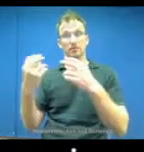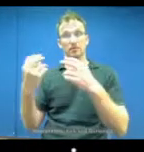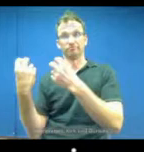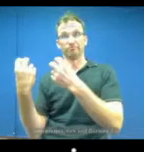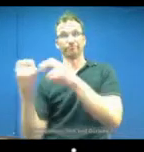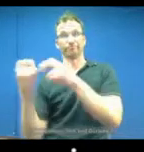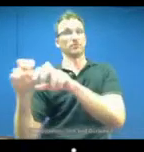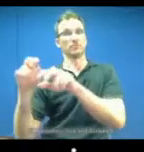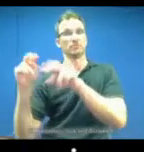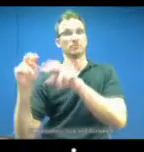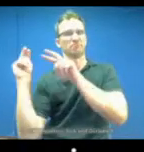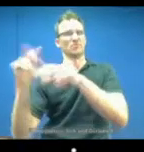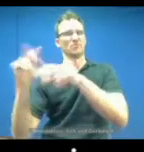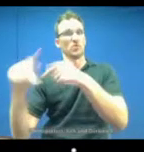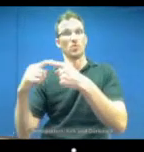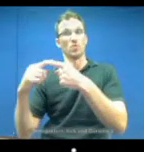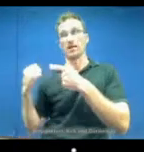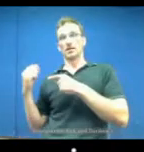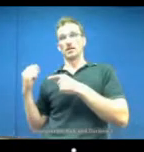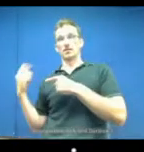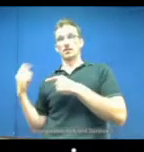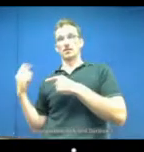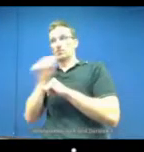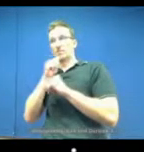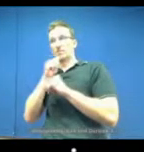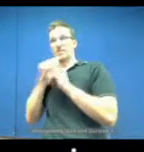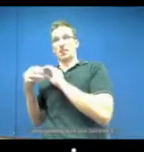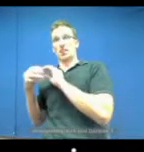no, not on that basis. I don't know what happened with that